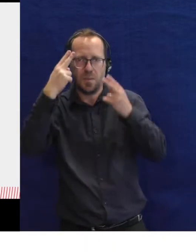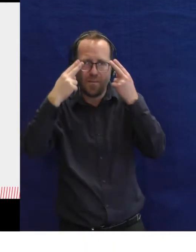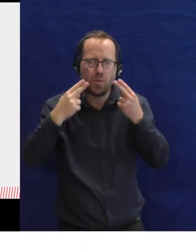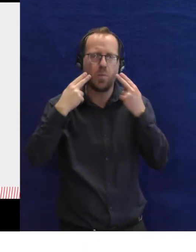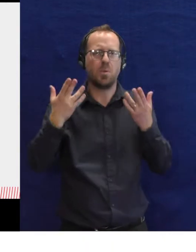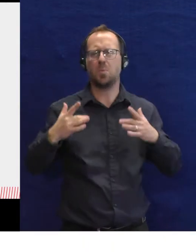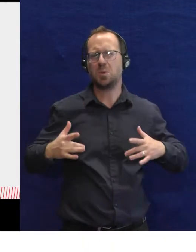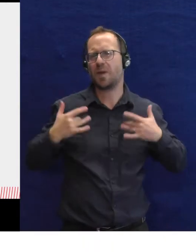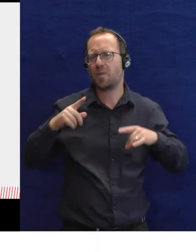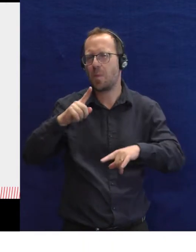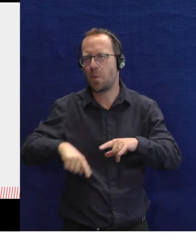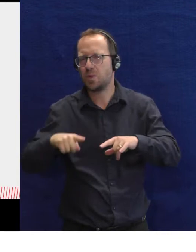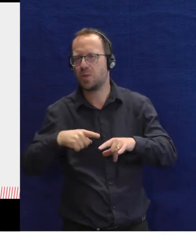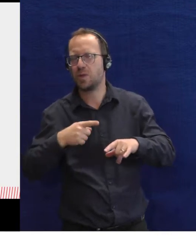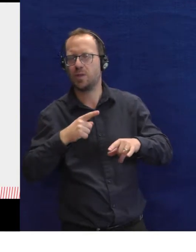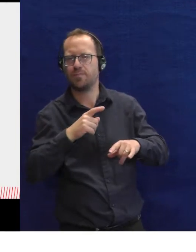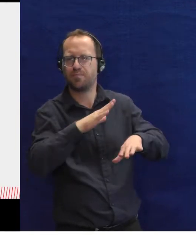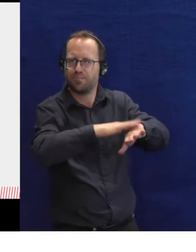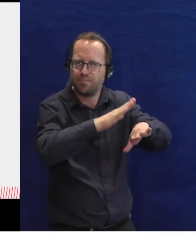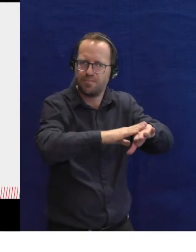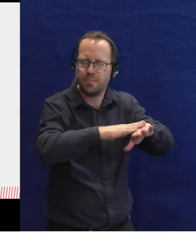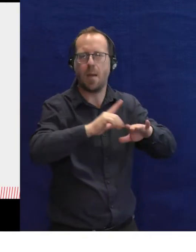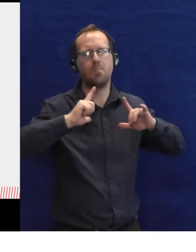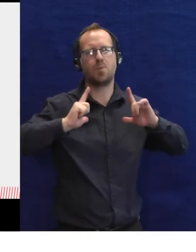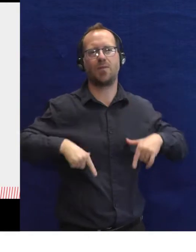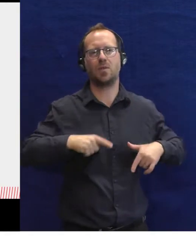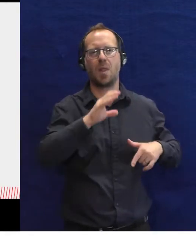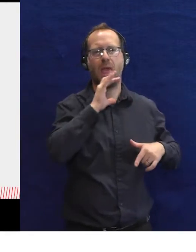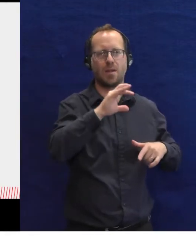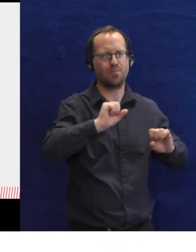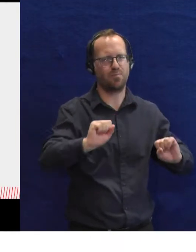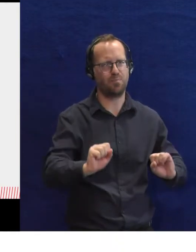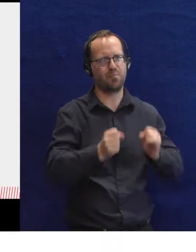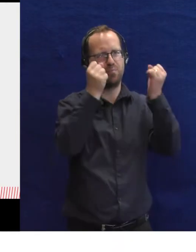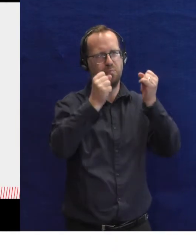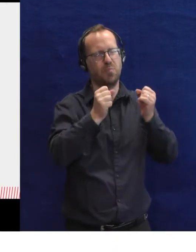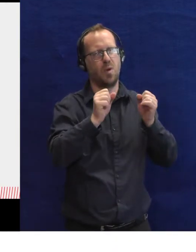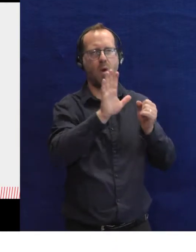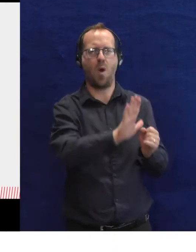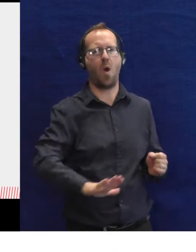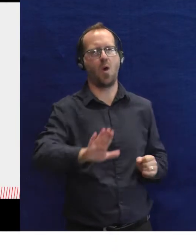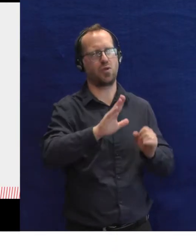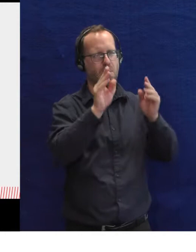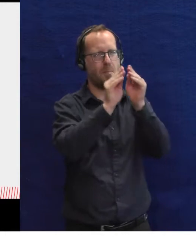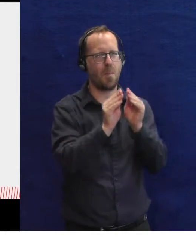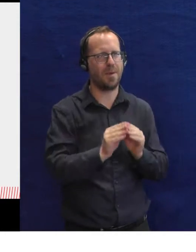kids. The project was slightly changed because the kids had so much fun on creating descriptions for their